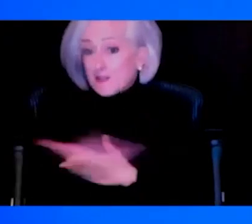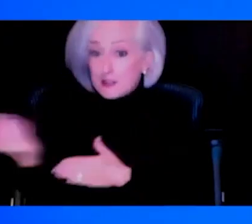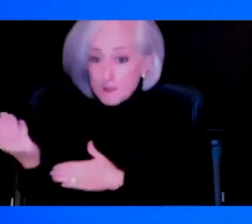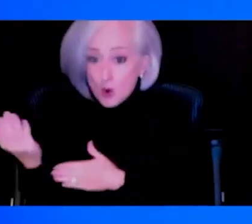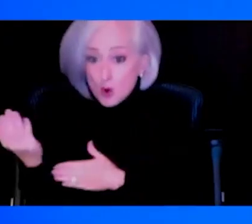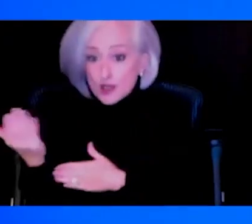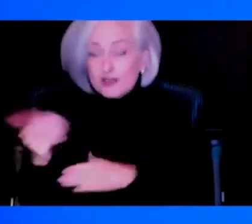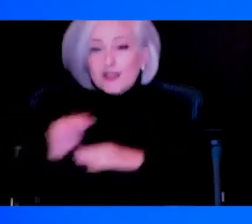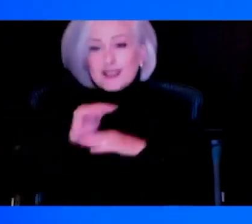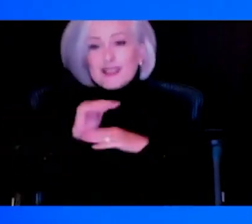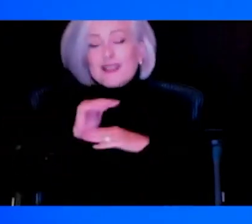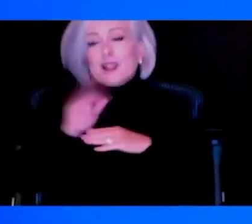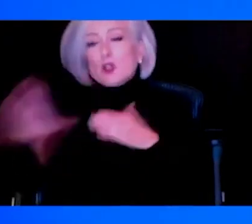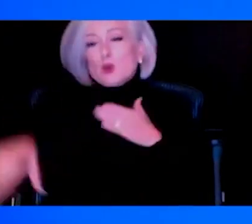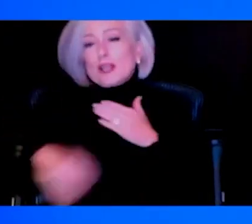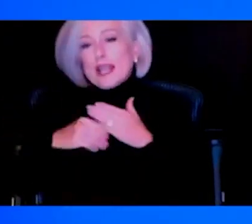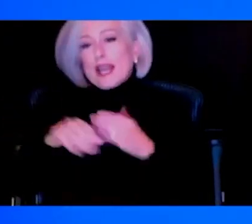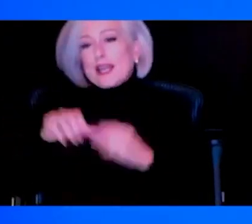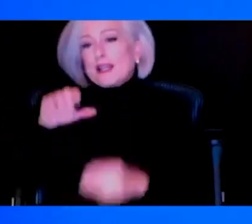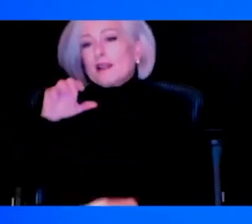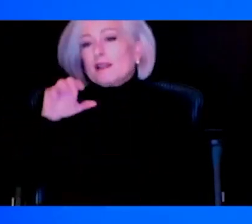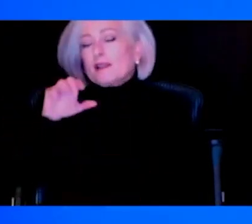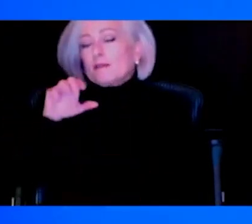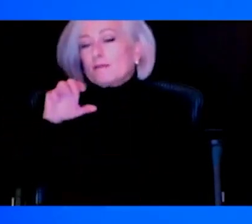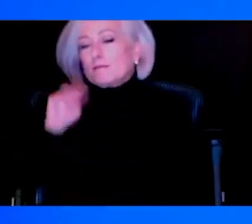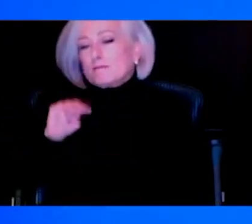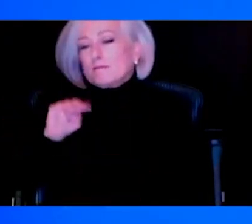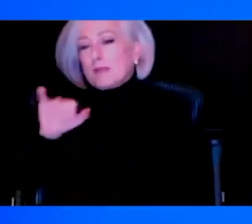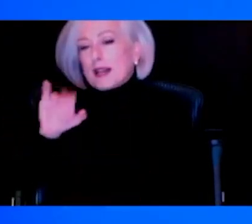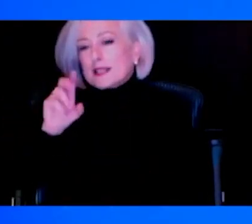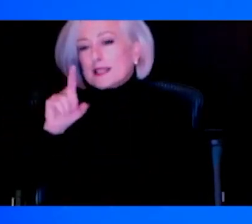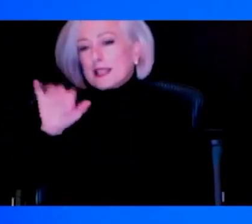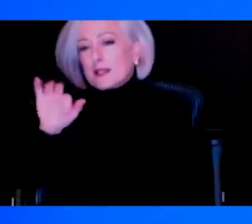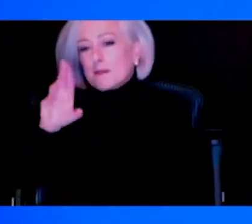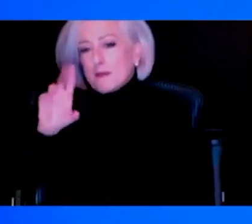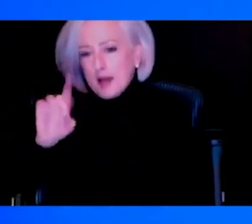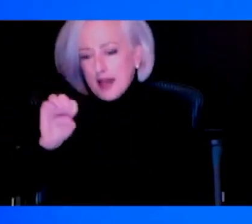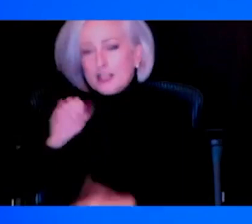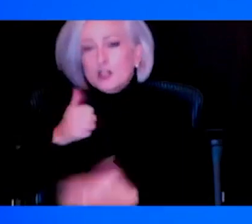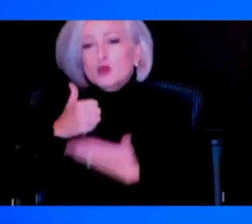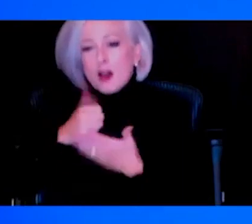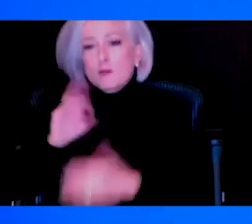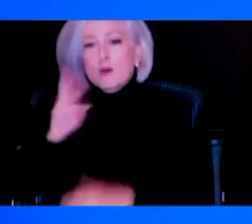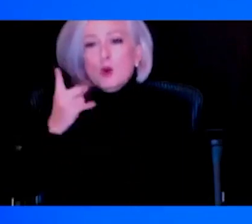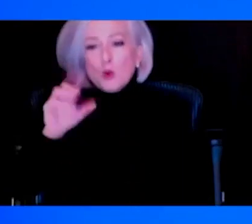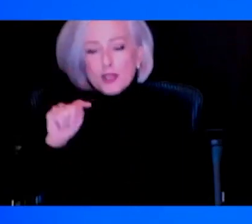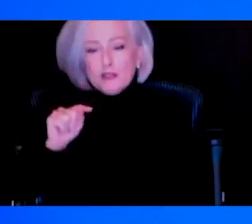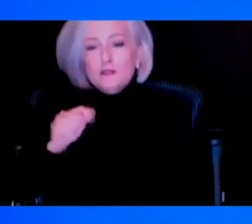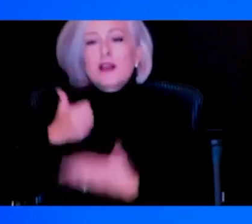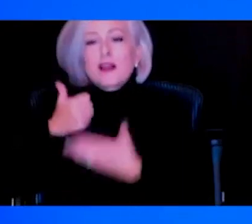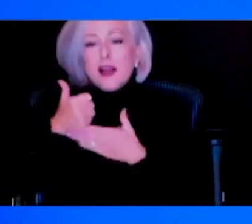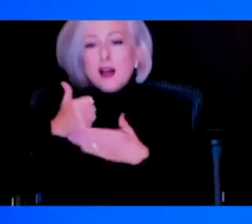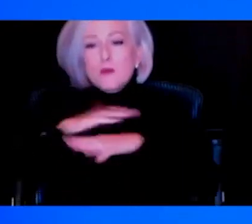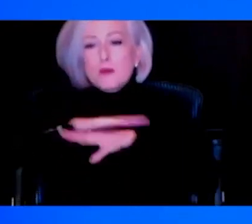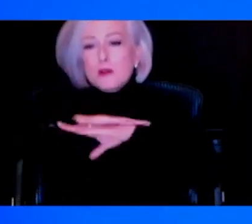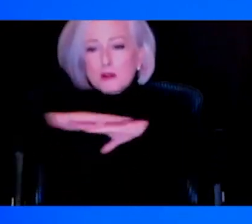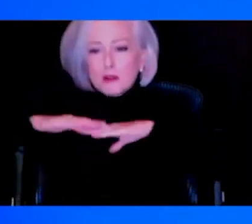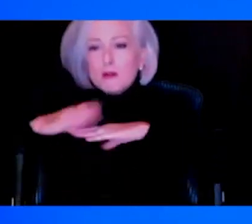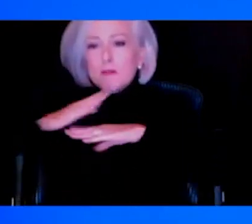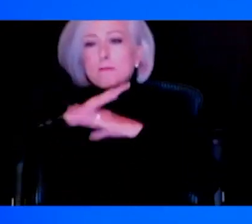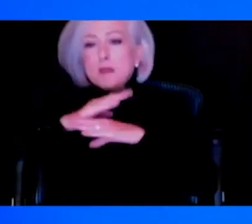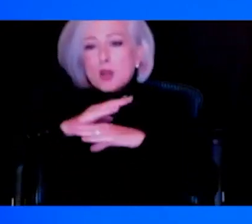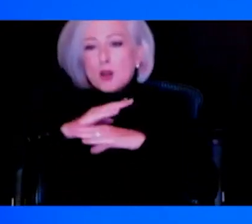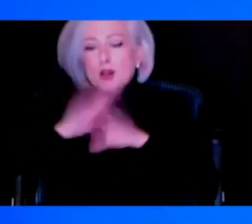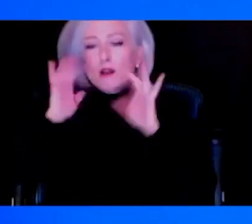that's another kind of antioxidant that's been shown to help with wrinkles, improve your skin barrier, to give you a nice, youthful, radiant skin too. And then,